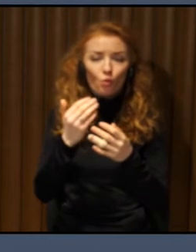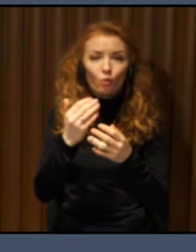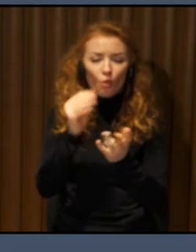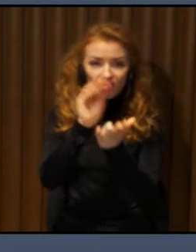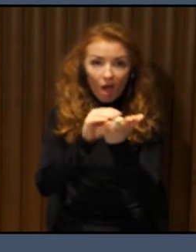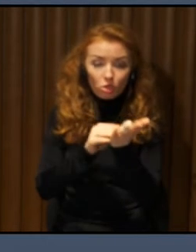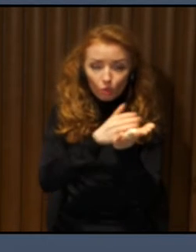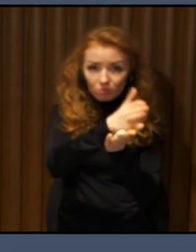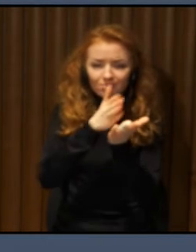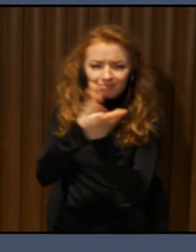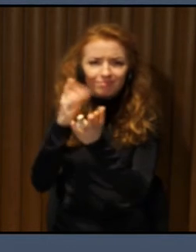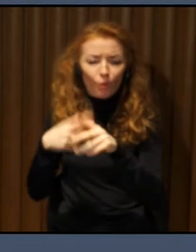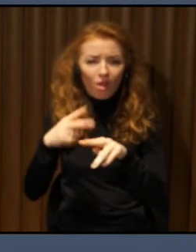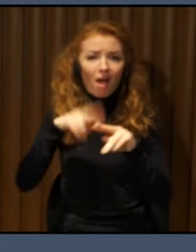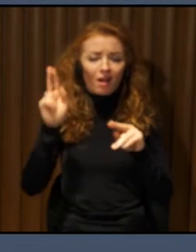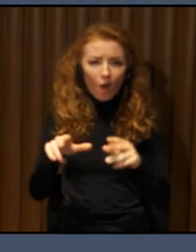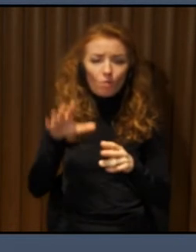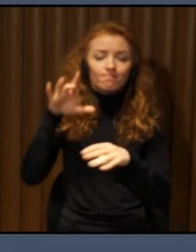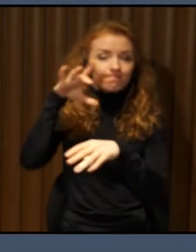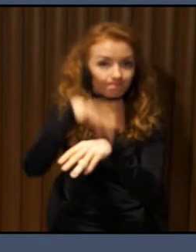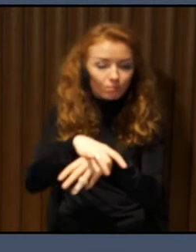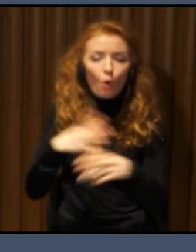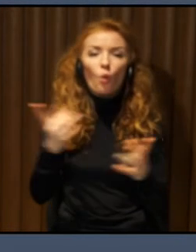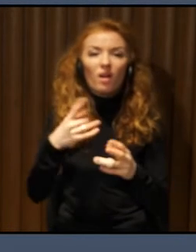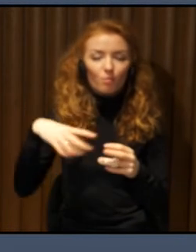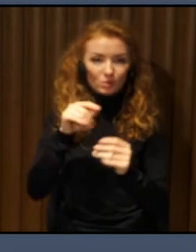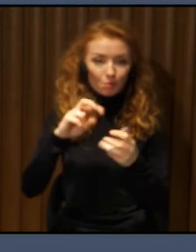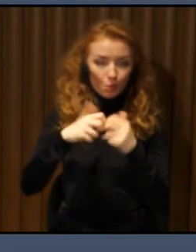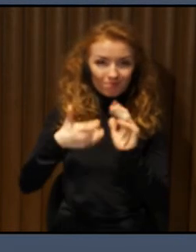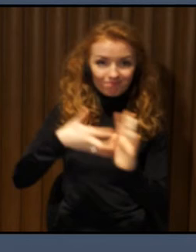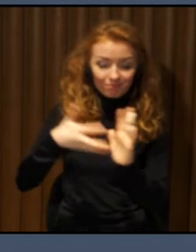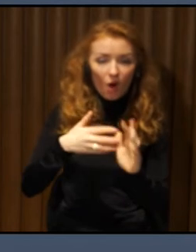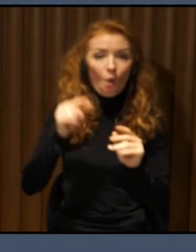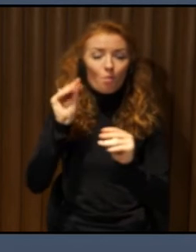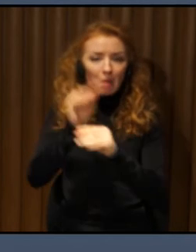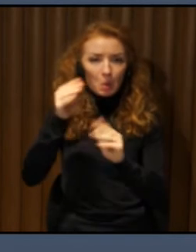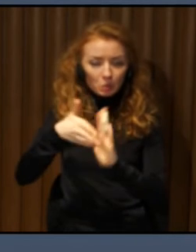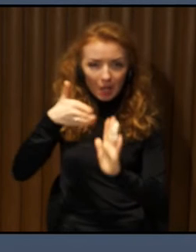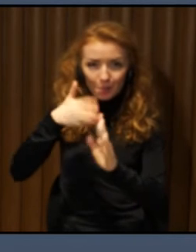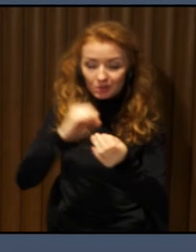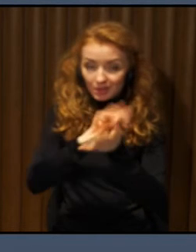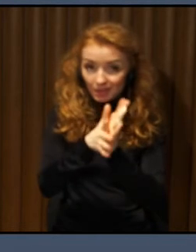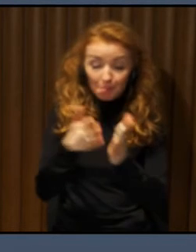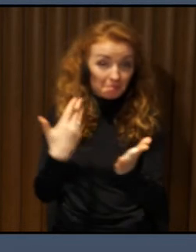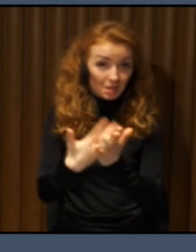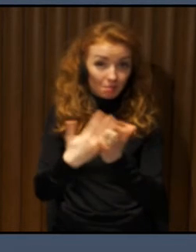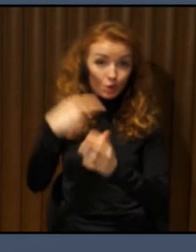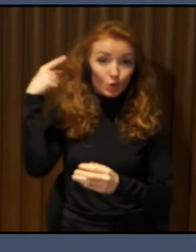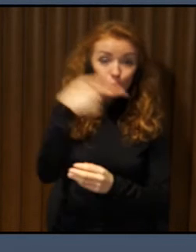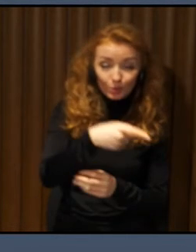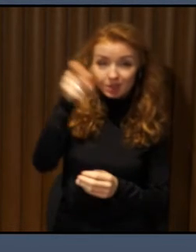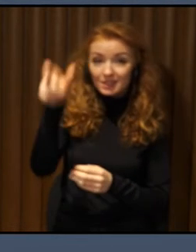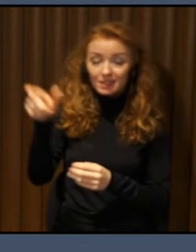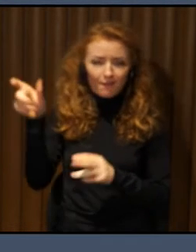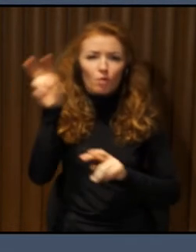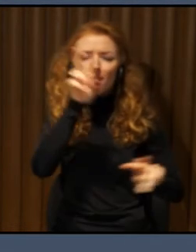system to identifying ways to communicate better with the system. So if there's 1,000 people in your community searching for, what was an